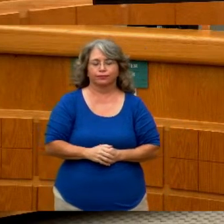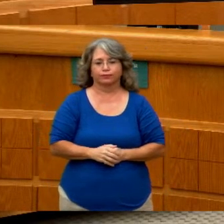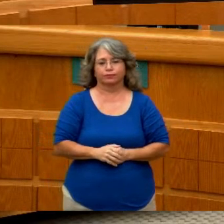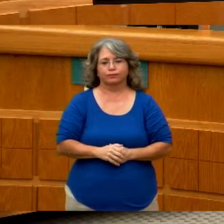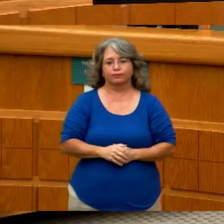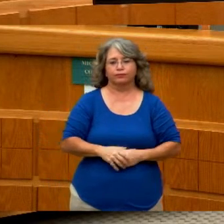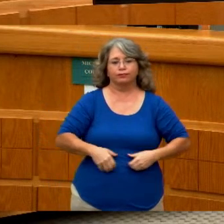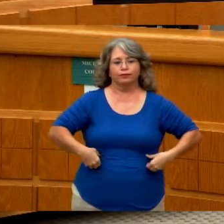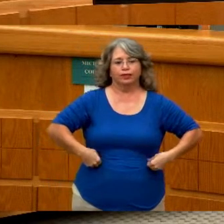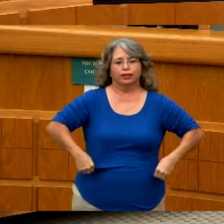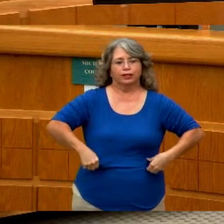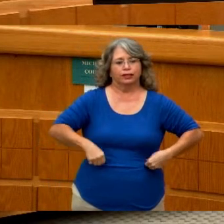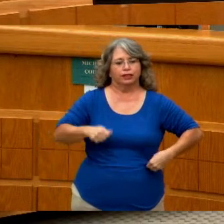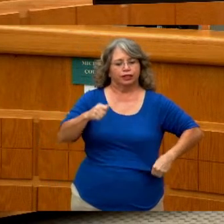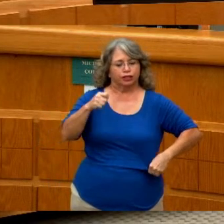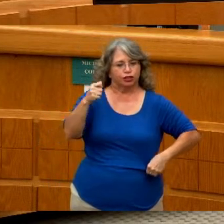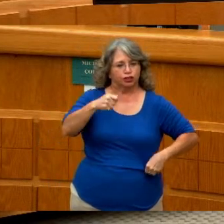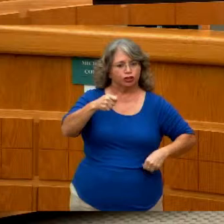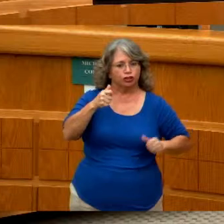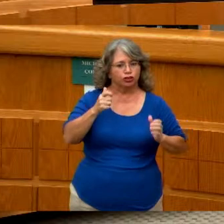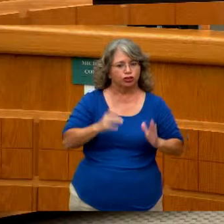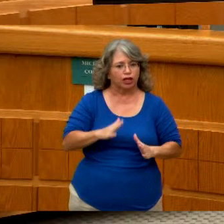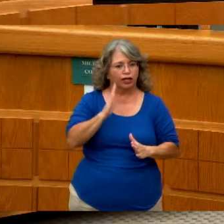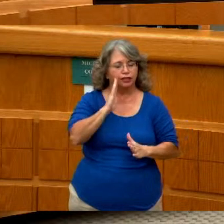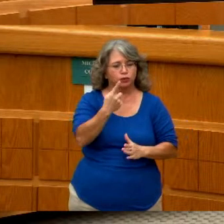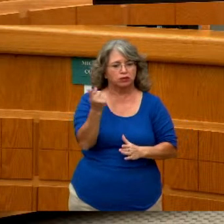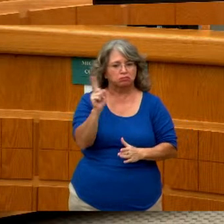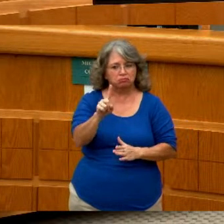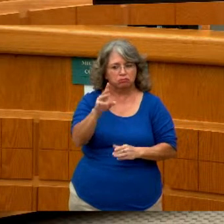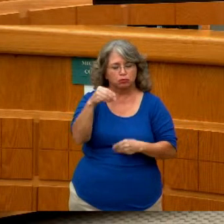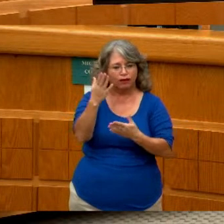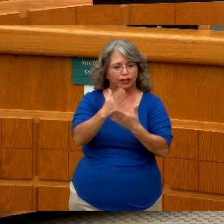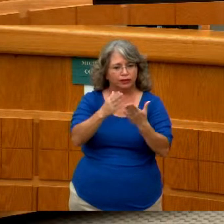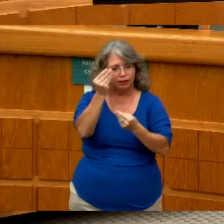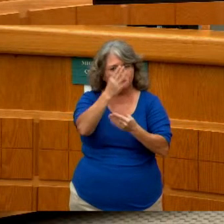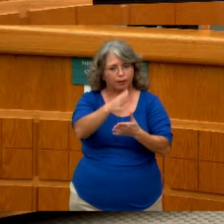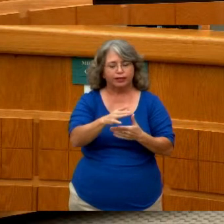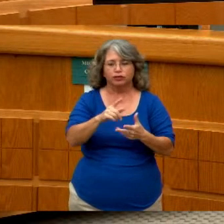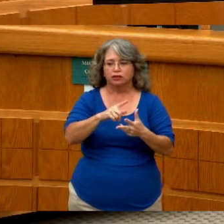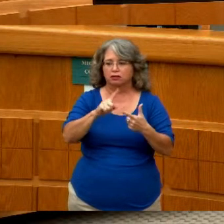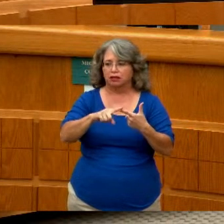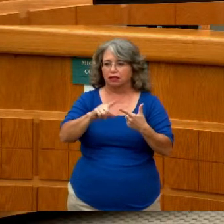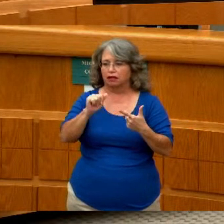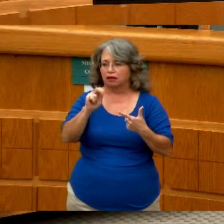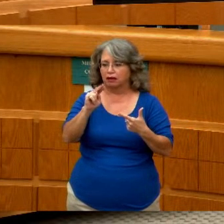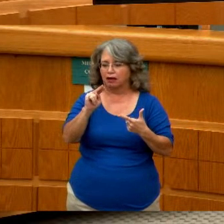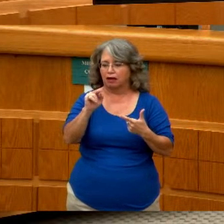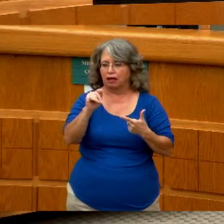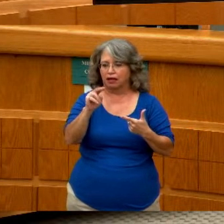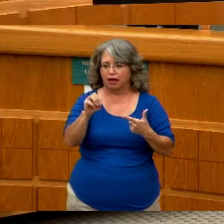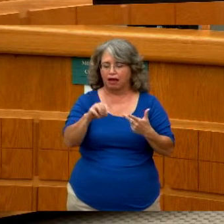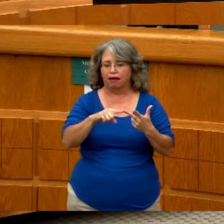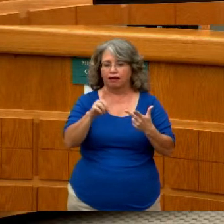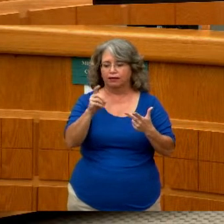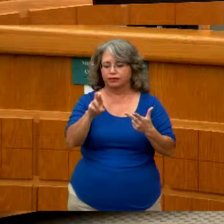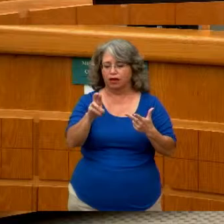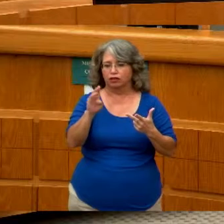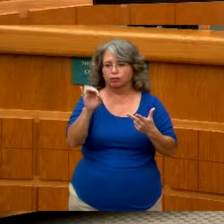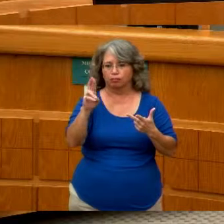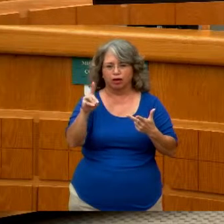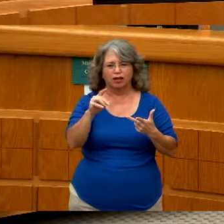the information that will be provided by the judge in just a moment, and Annette, and then Dr.